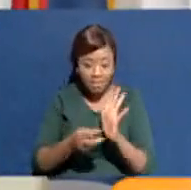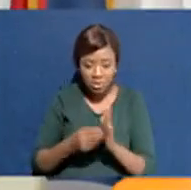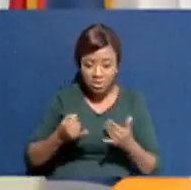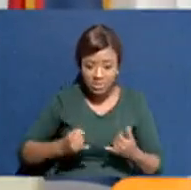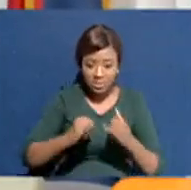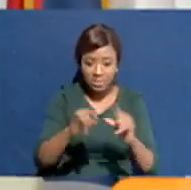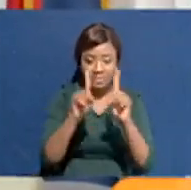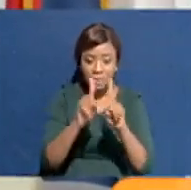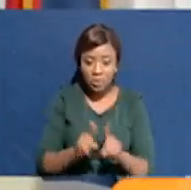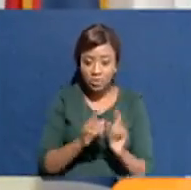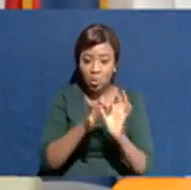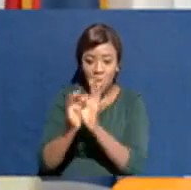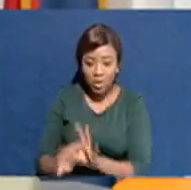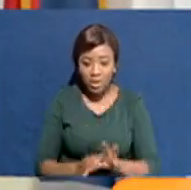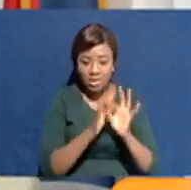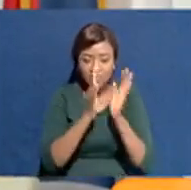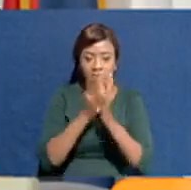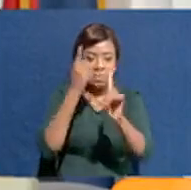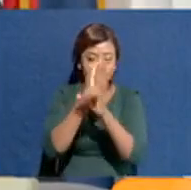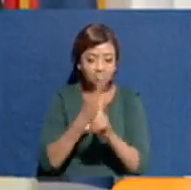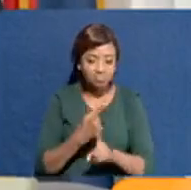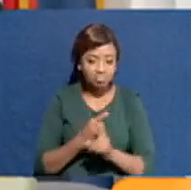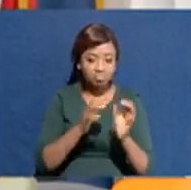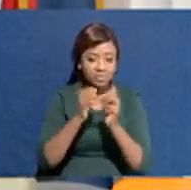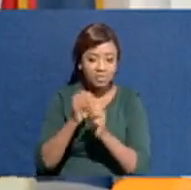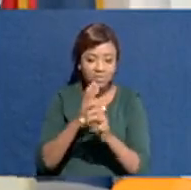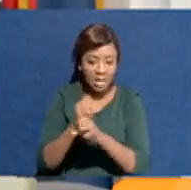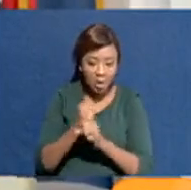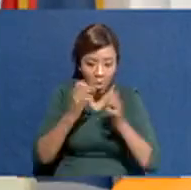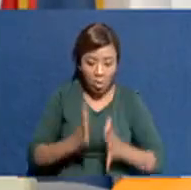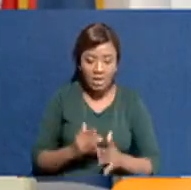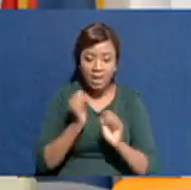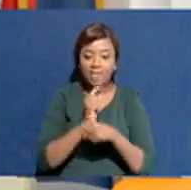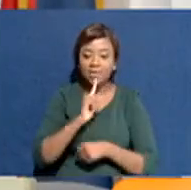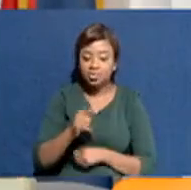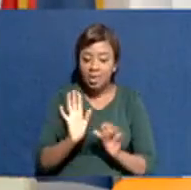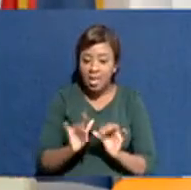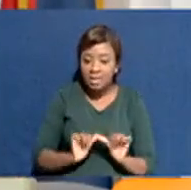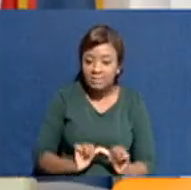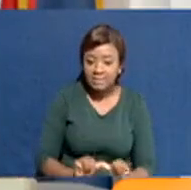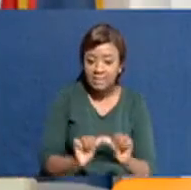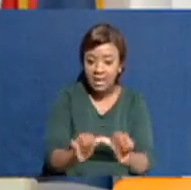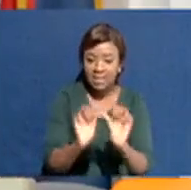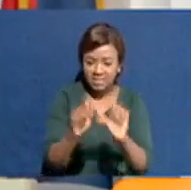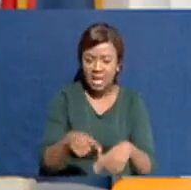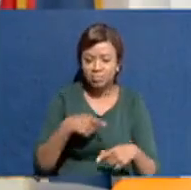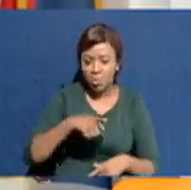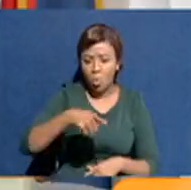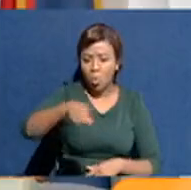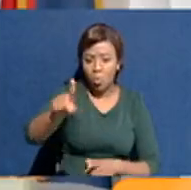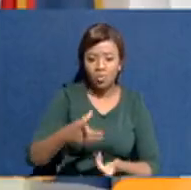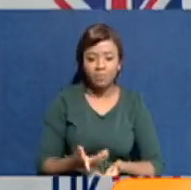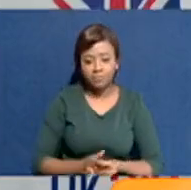coordinating with stakeholders to make sure that its sustainability even beyond the lifetime of